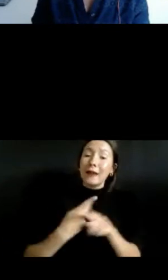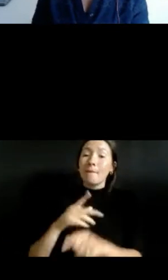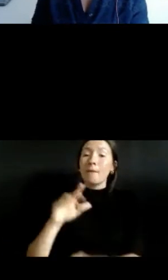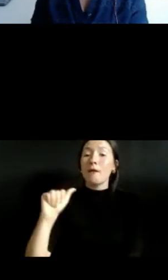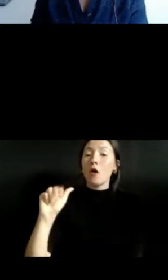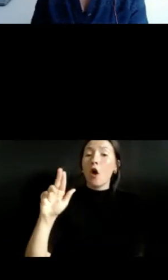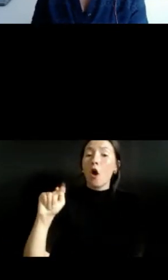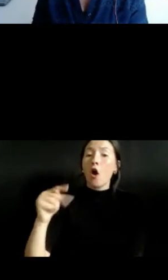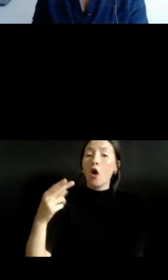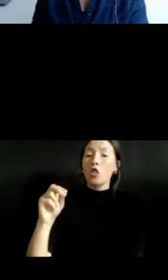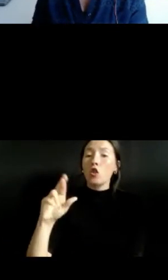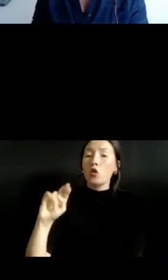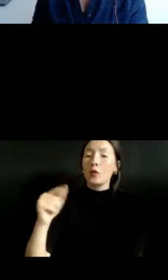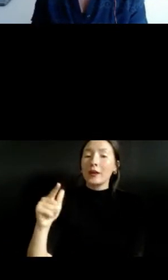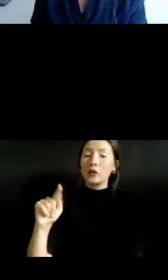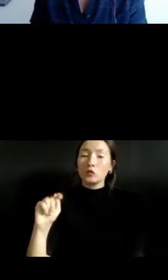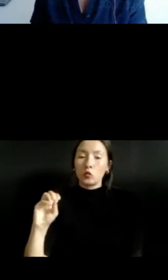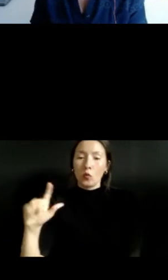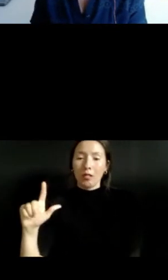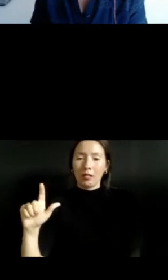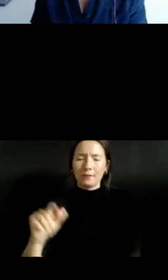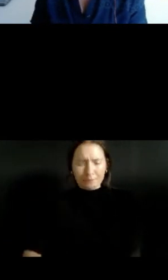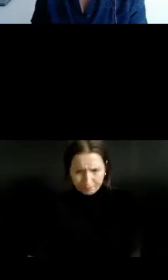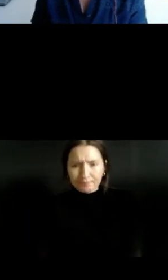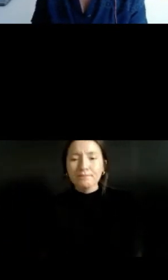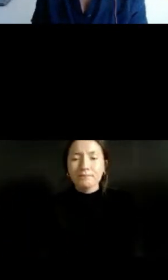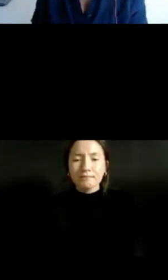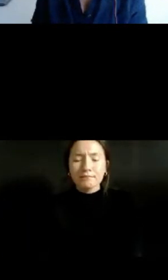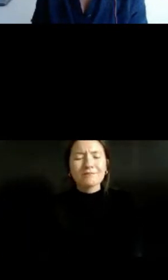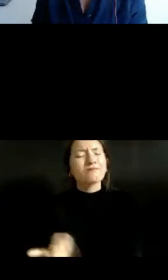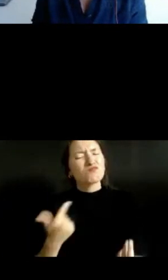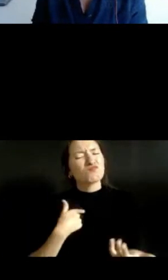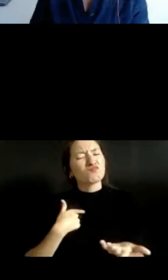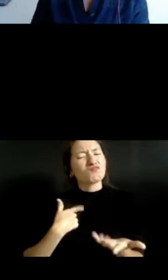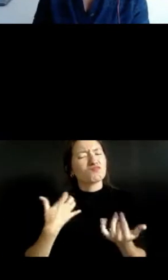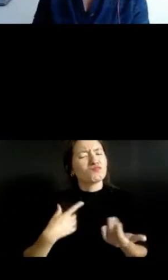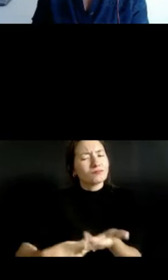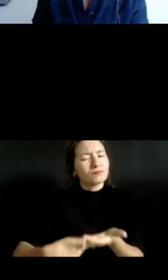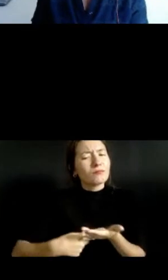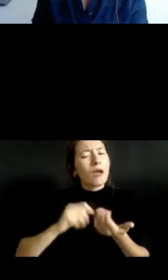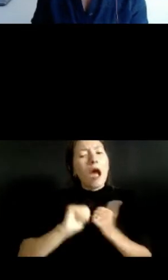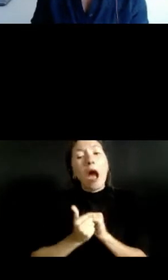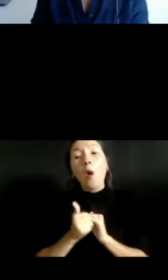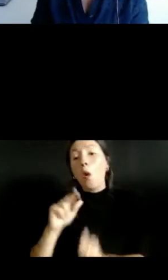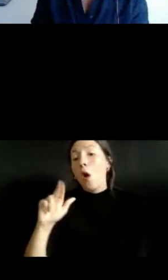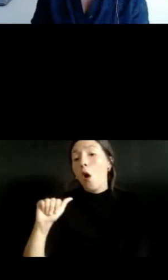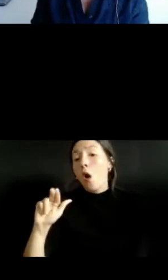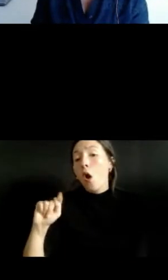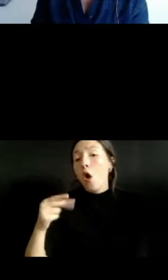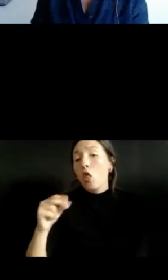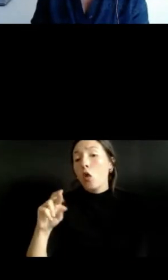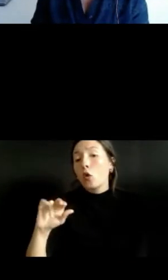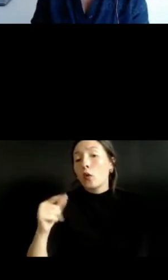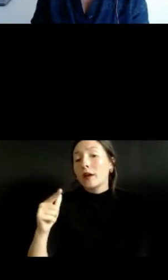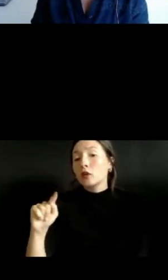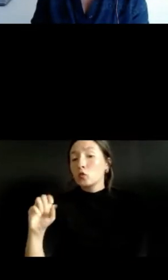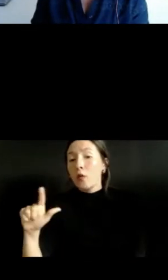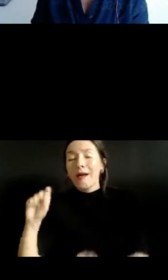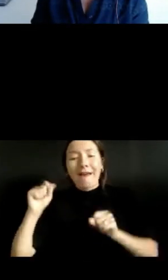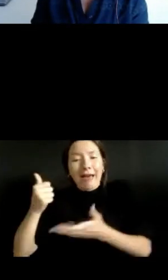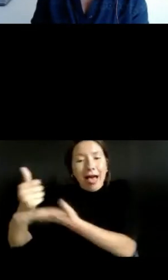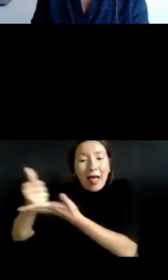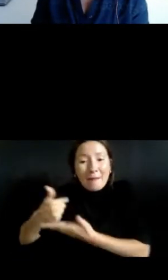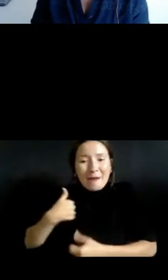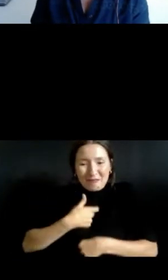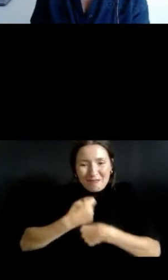us to create accessible learning content. And we'll start with a true or false question for you. So